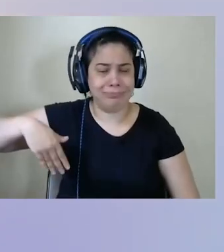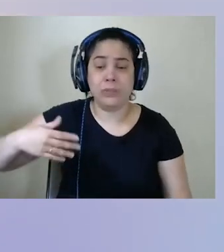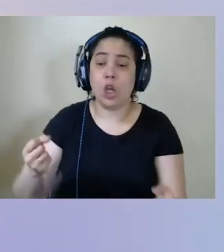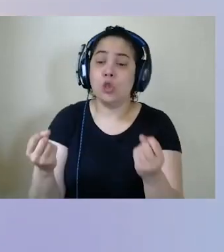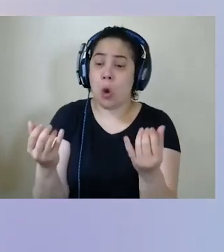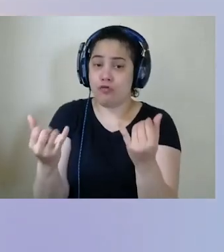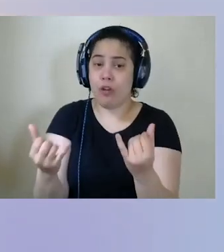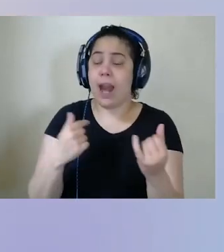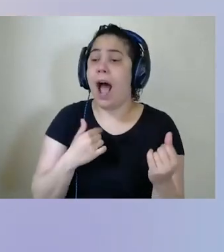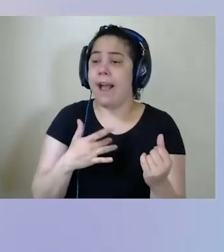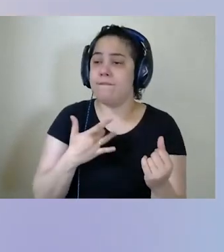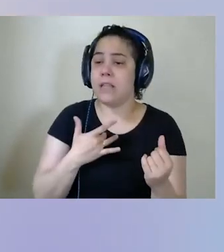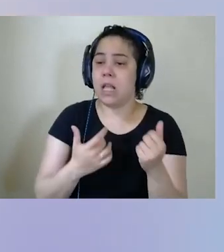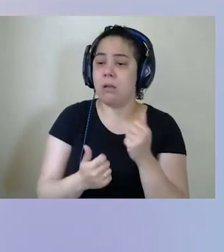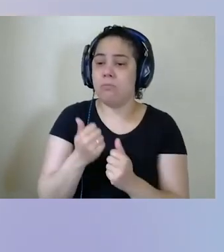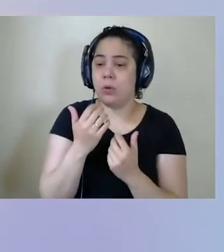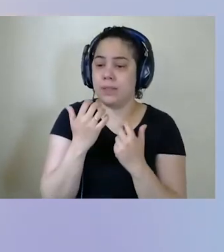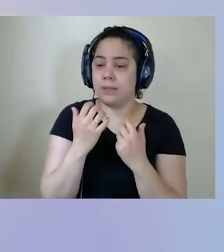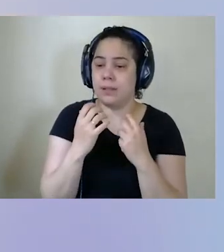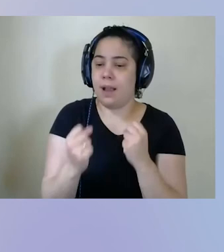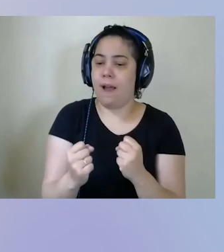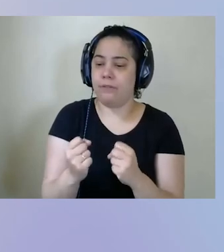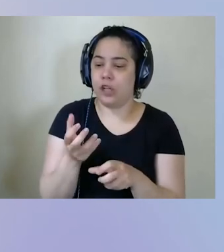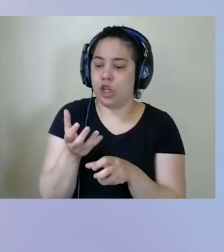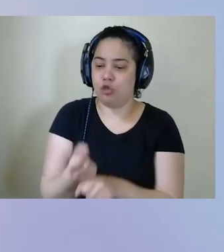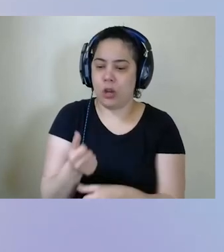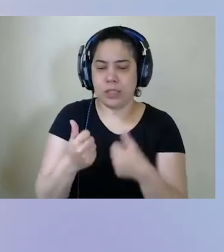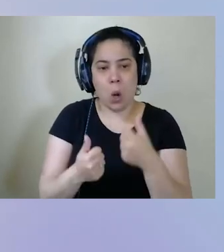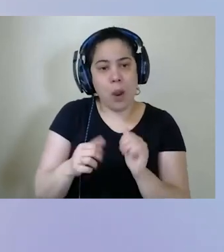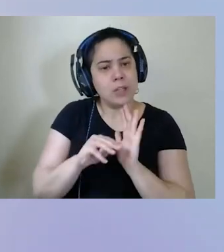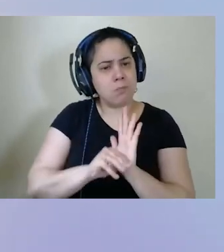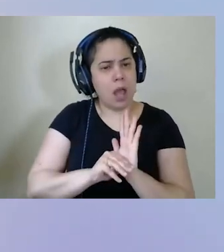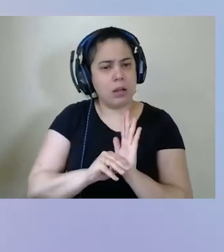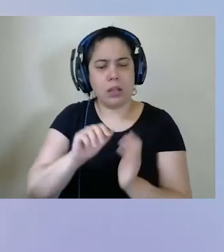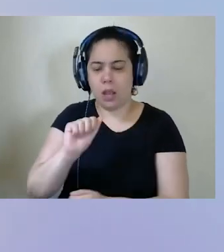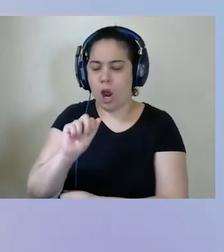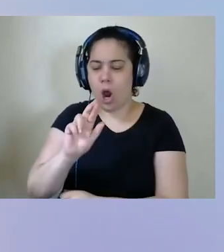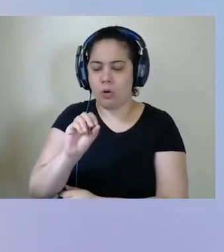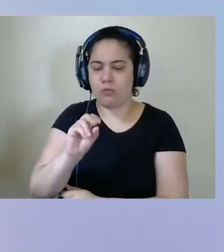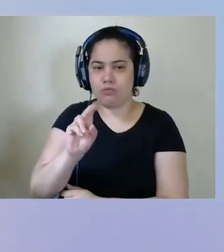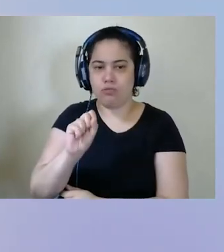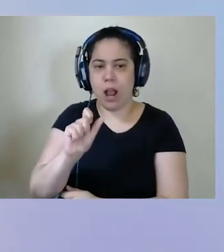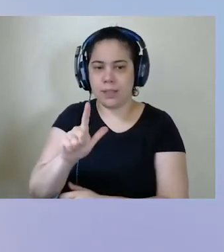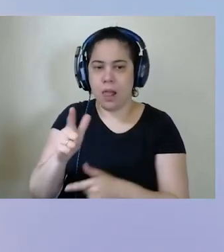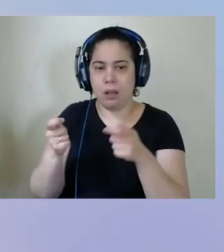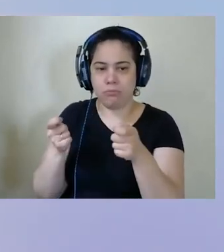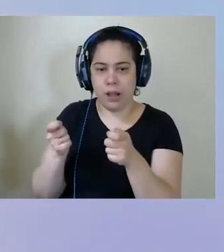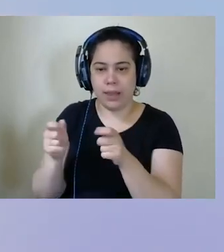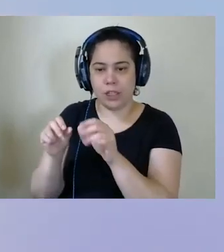model and quieting fear so that people can get on with their lives.